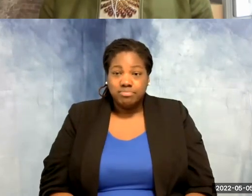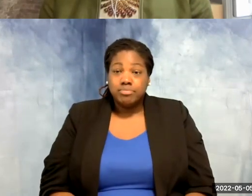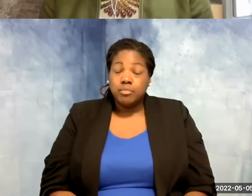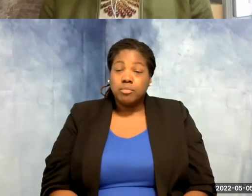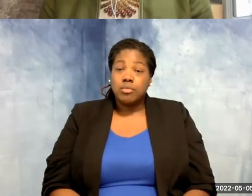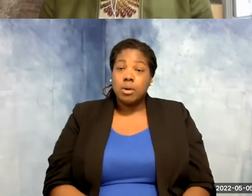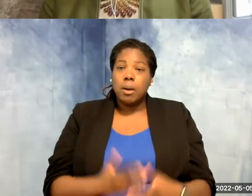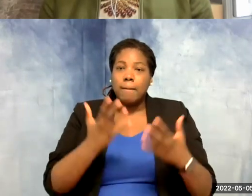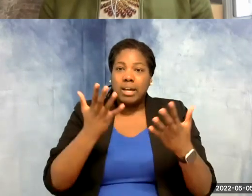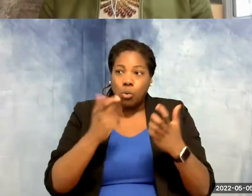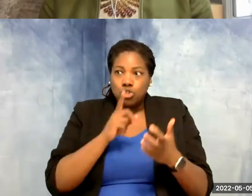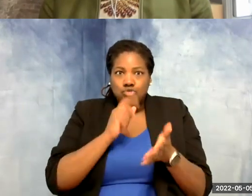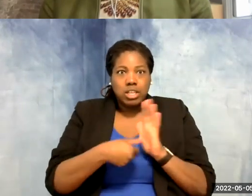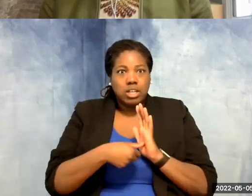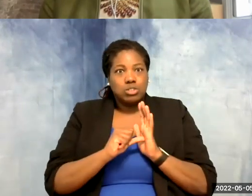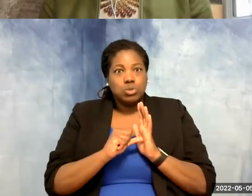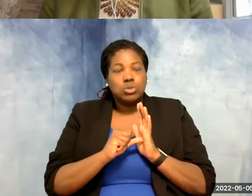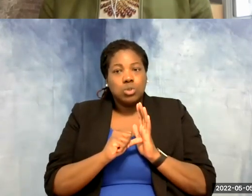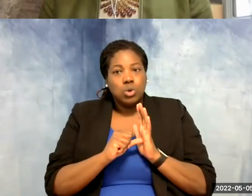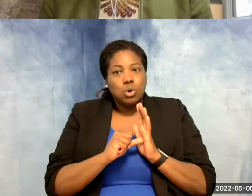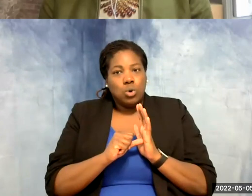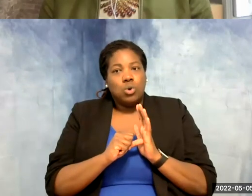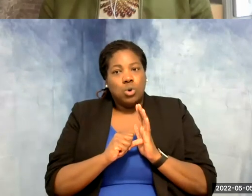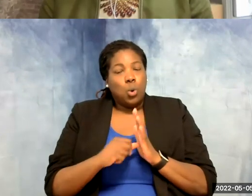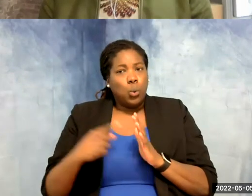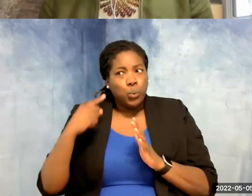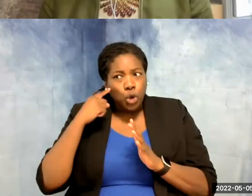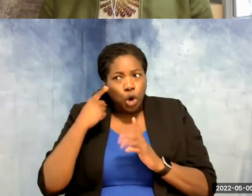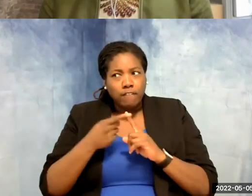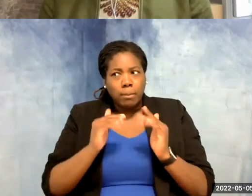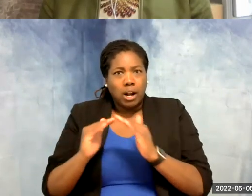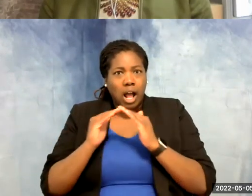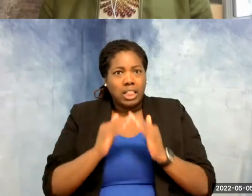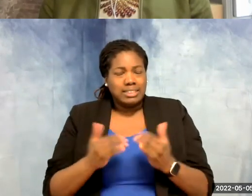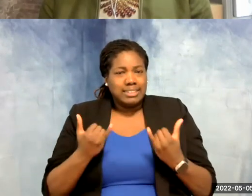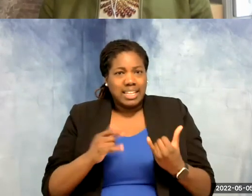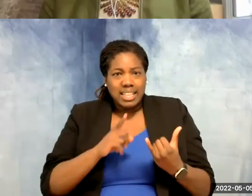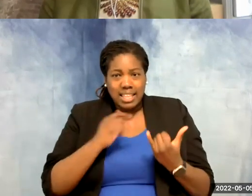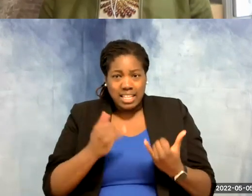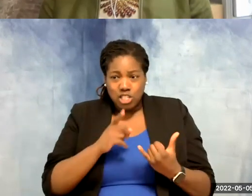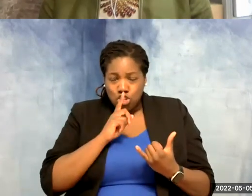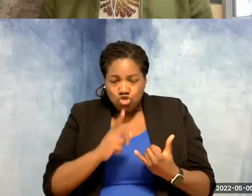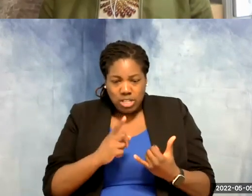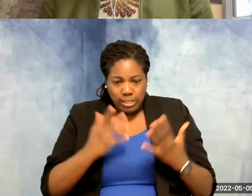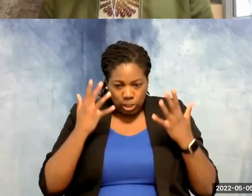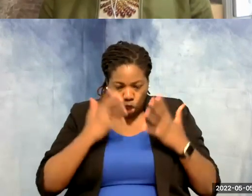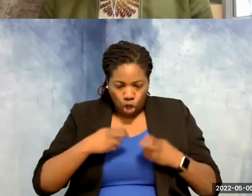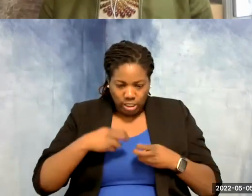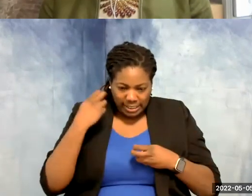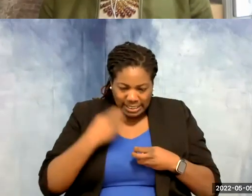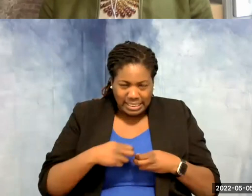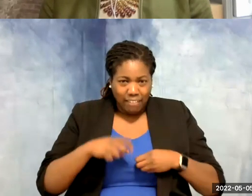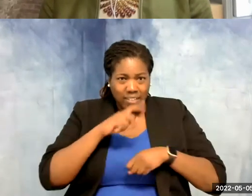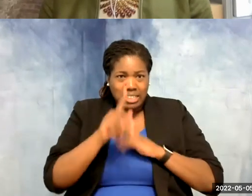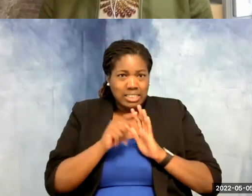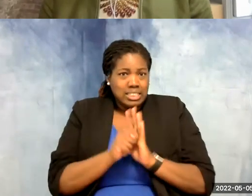But I also want to underscore that, as we've heard from our colleagues today, this is a tremendously dark and difficult time. And we know that